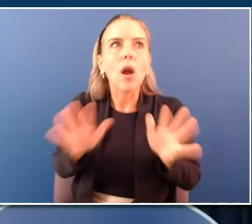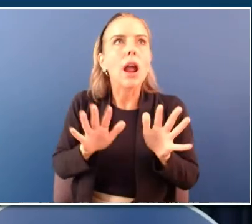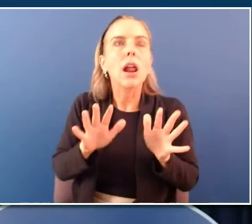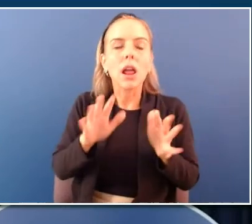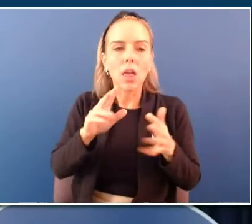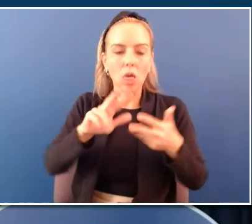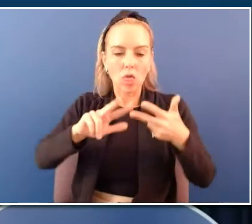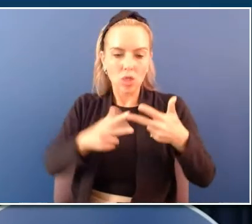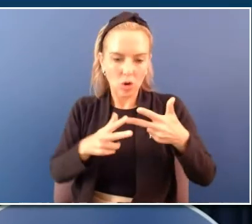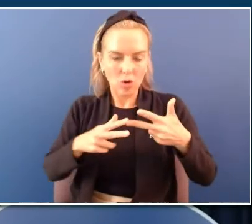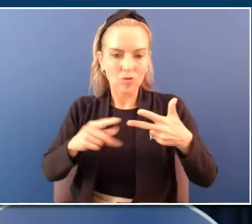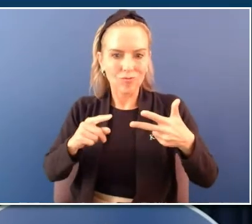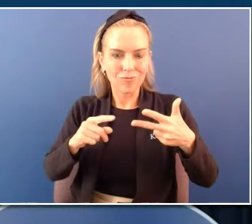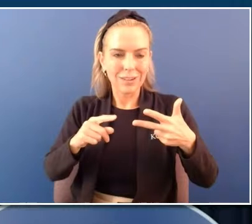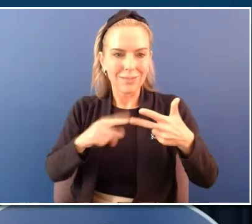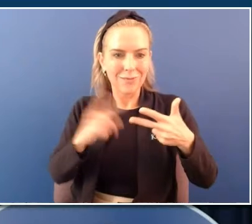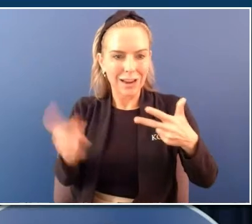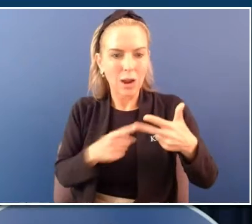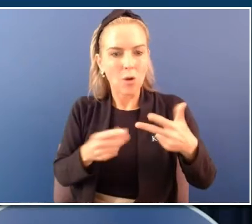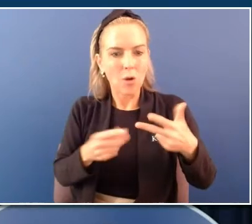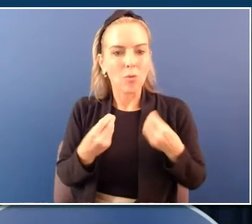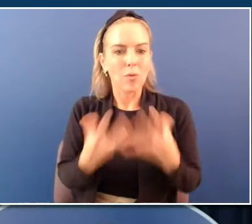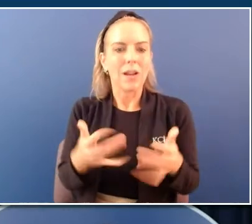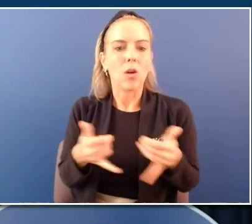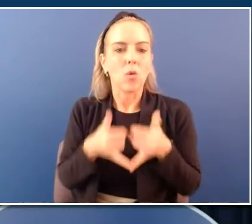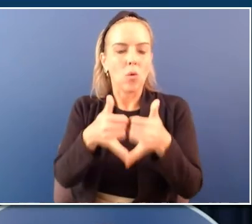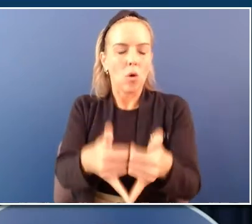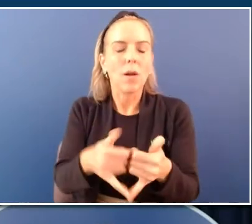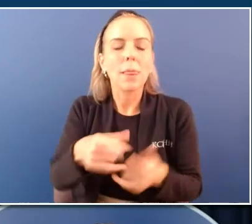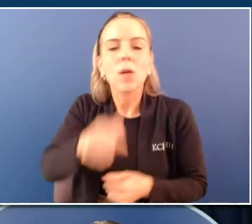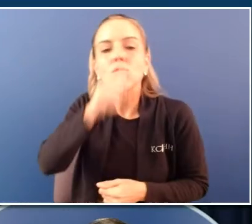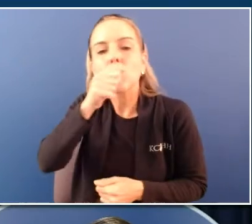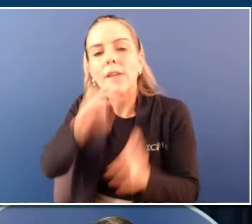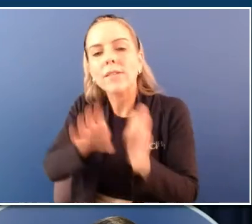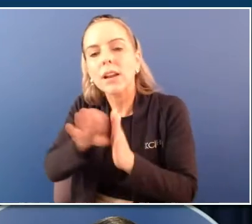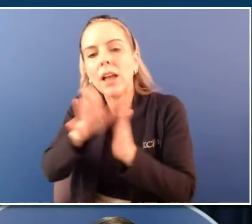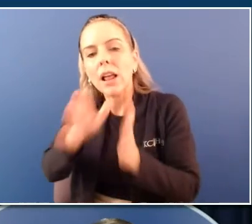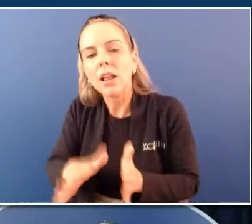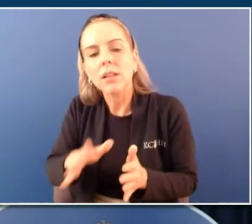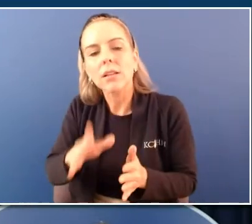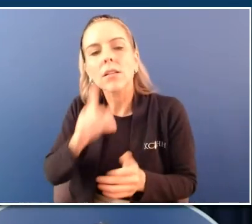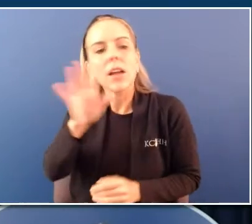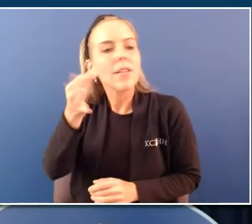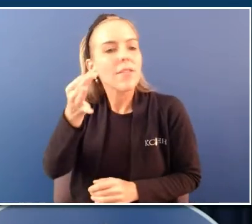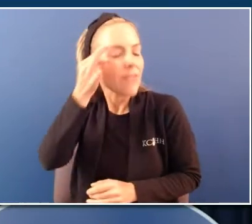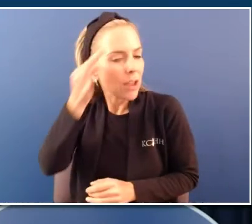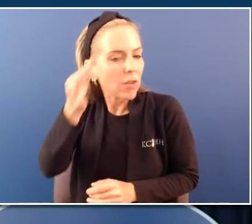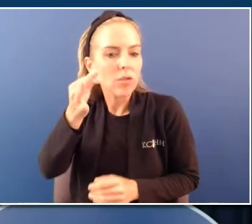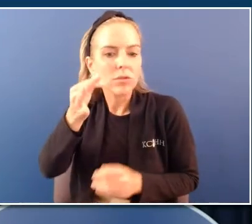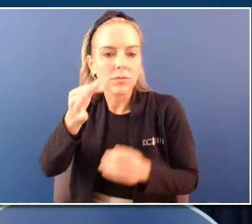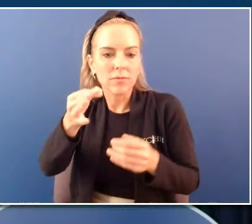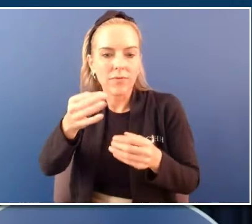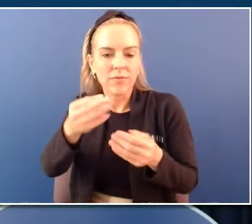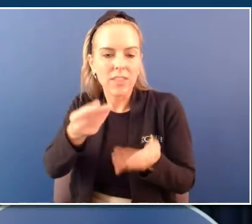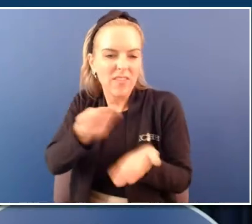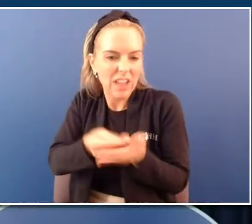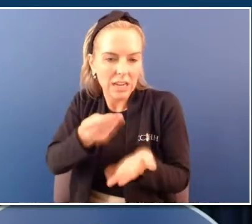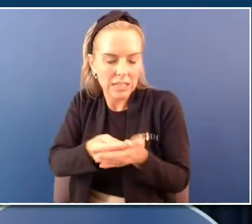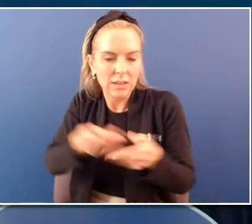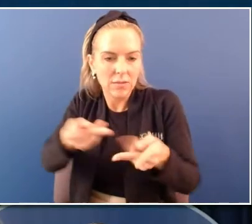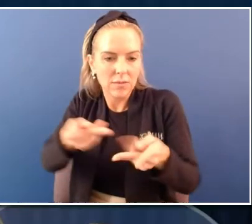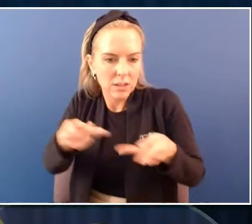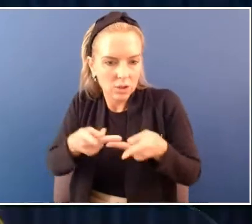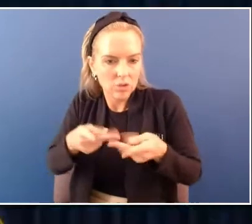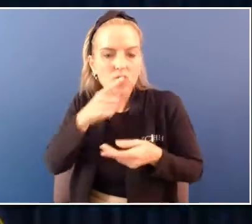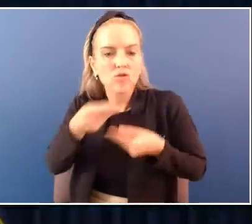provide private developers the ability to build federally funded EV charging stations. We have now approved